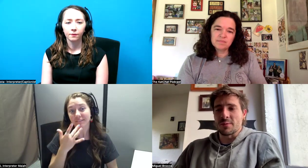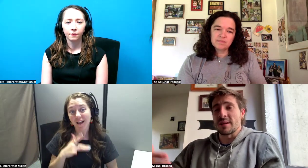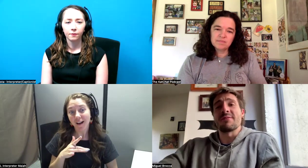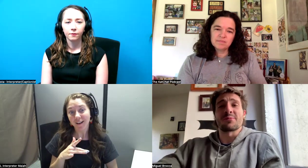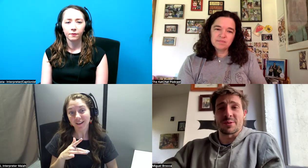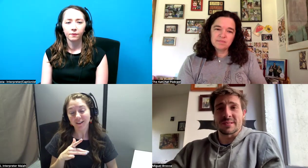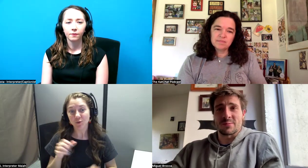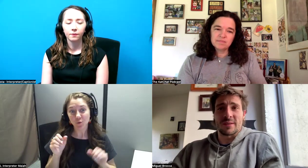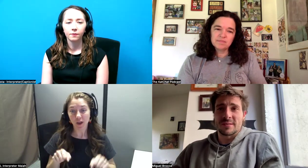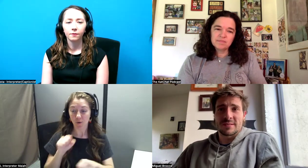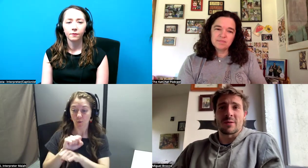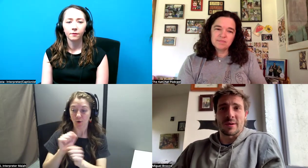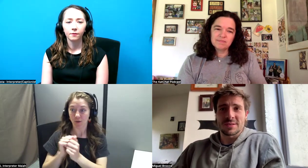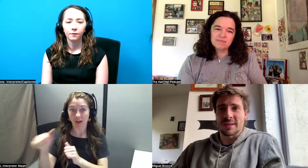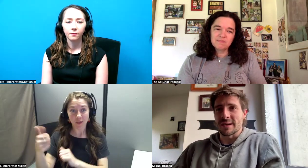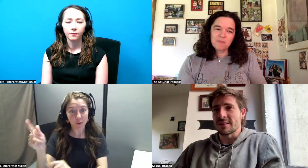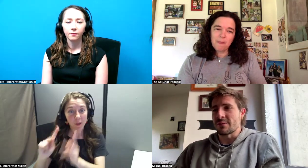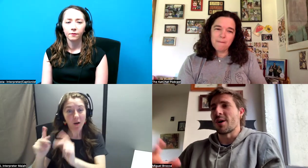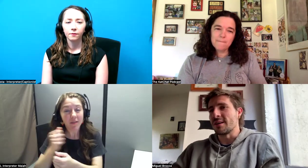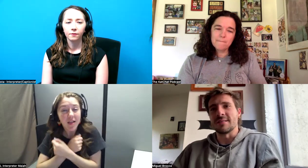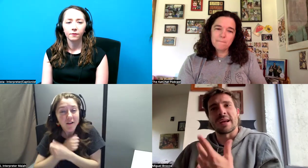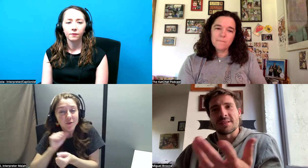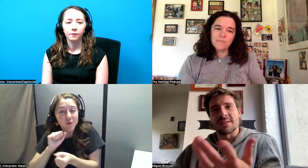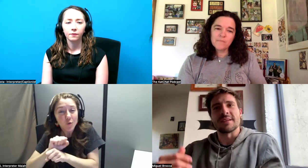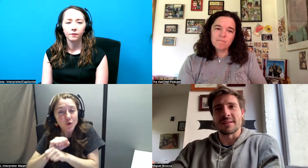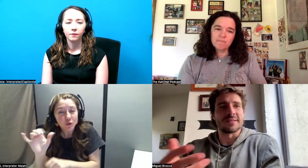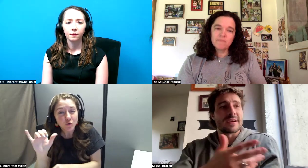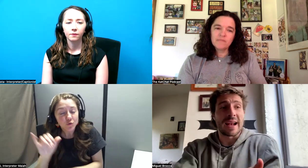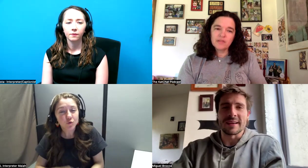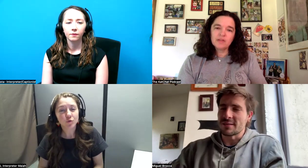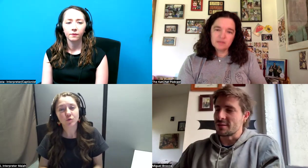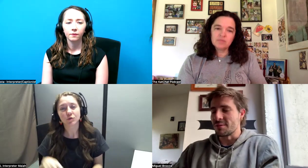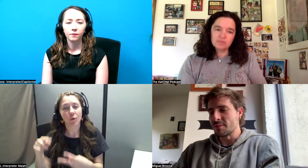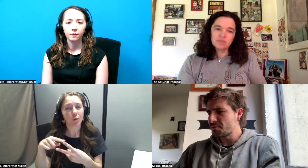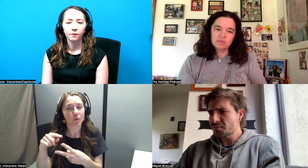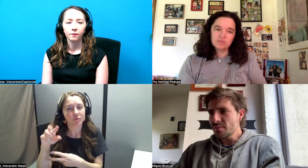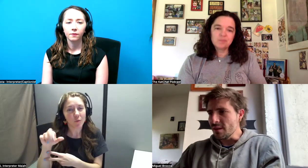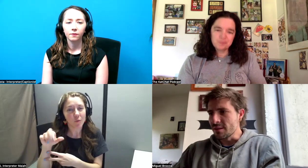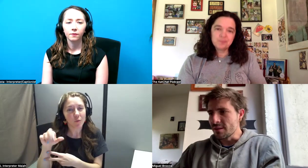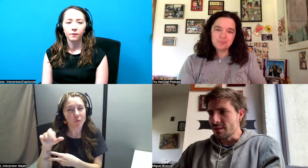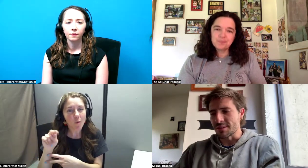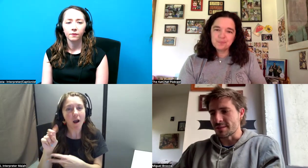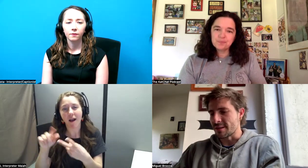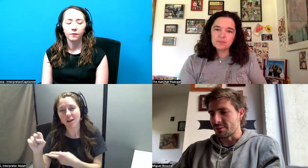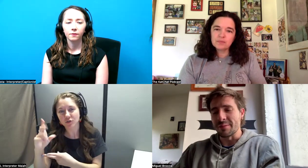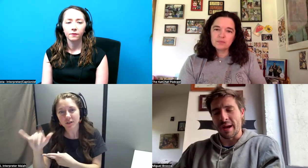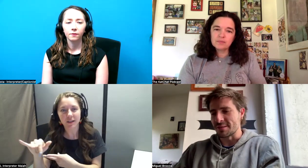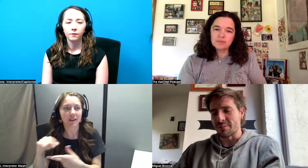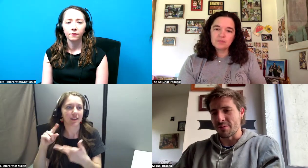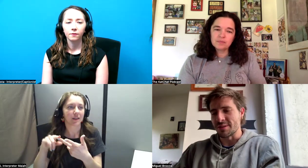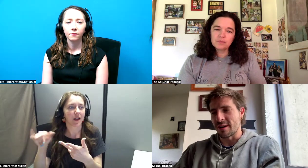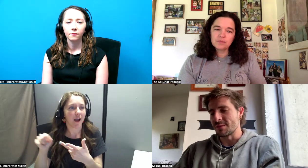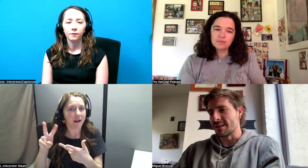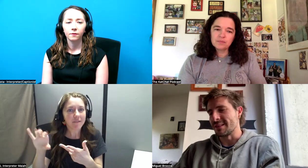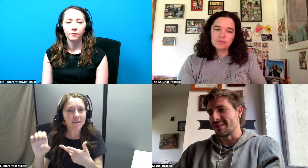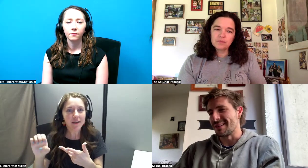with people that love their work as well so much, like Ron and Ashley and Allison and Ale, all of them are just really passionate